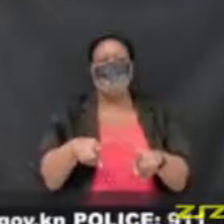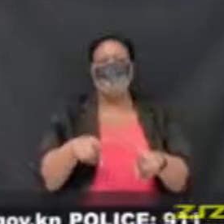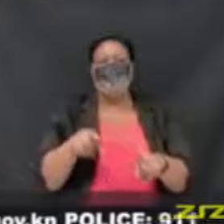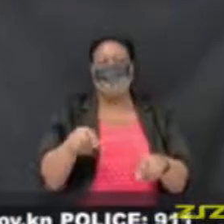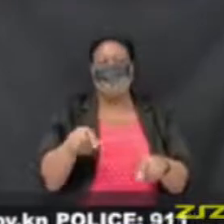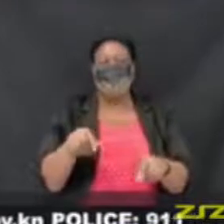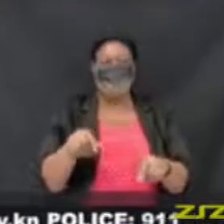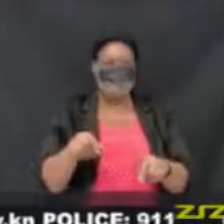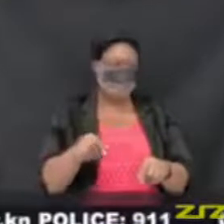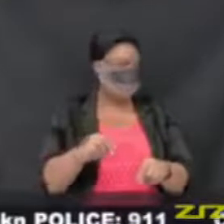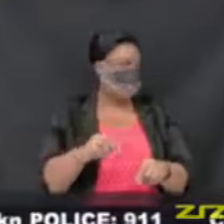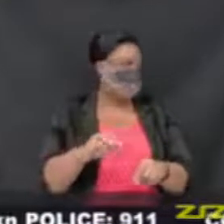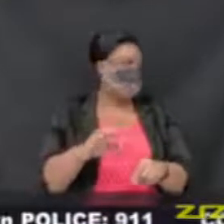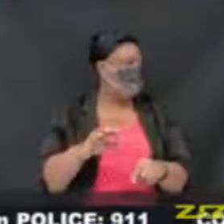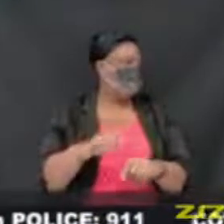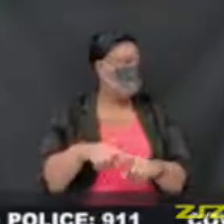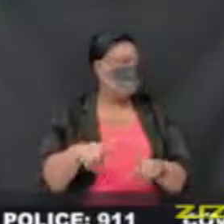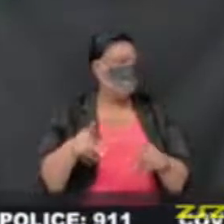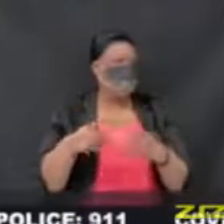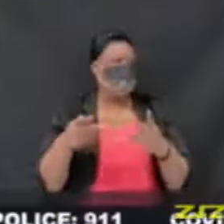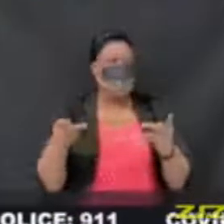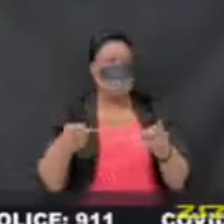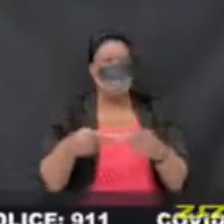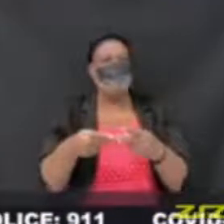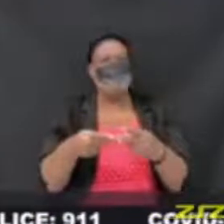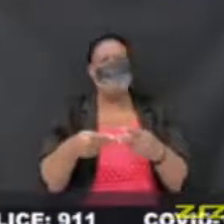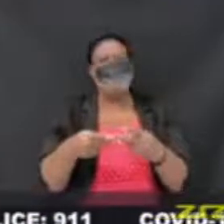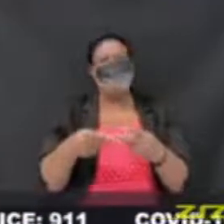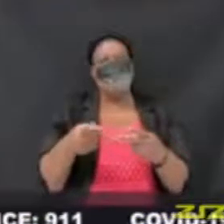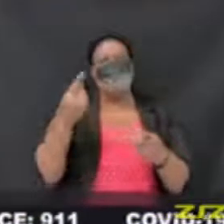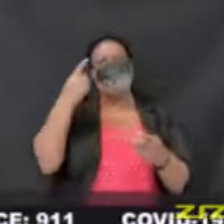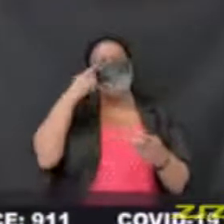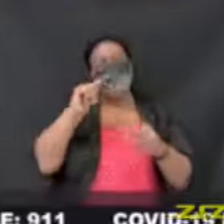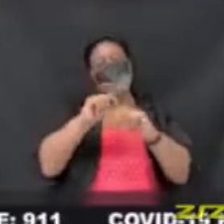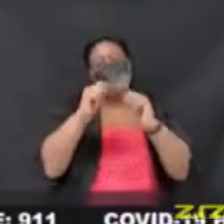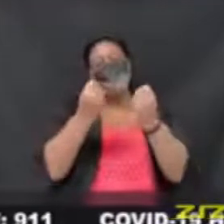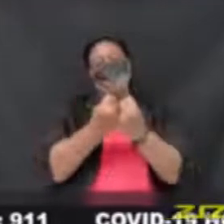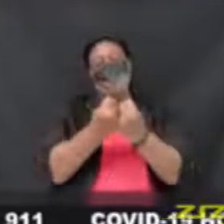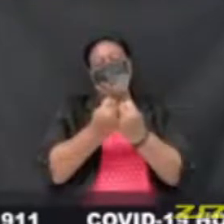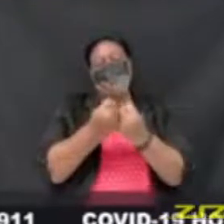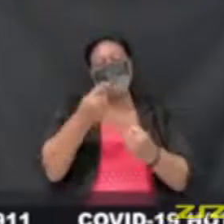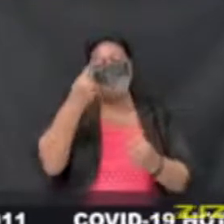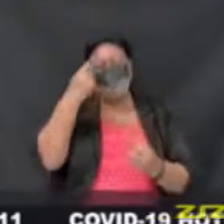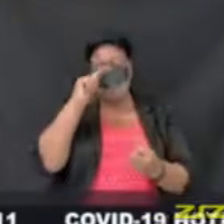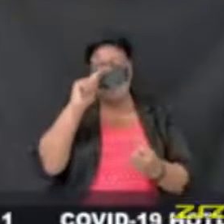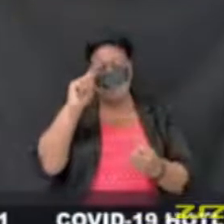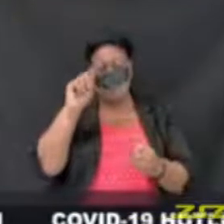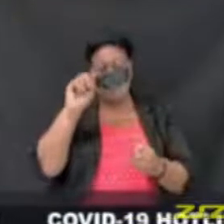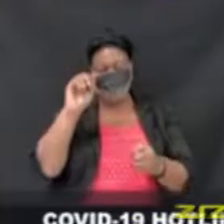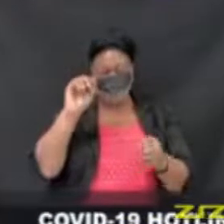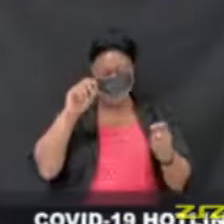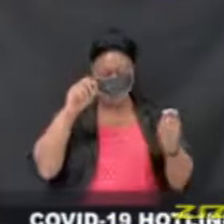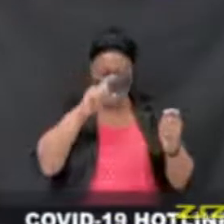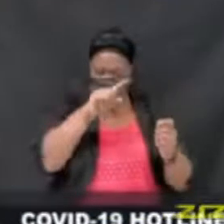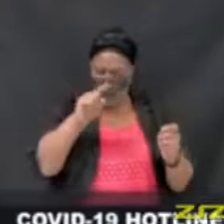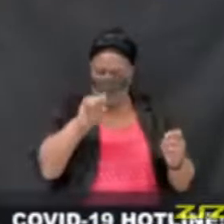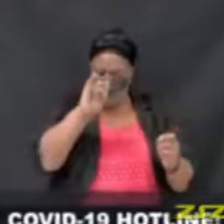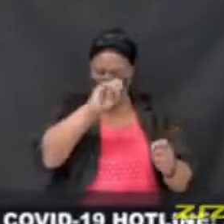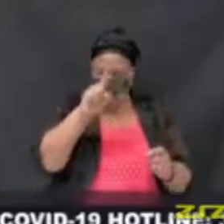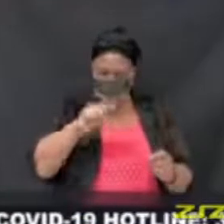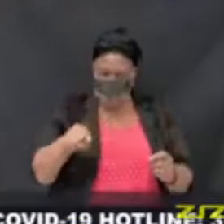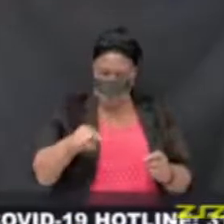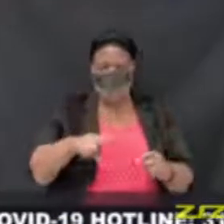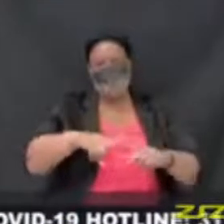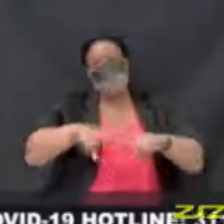furniture being used during the briefing. We wish to thank our technical team, the ZIZ technicians, all media